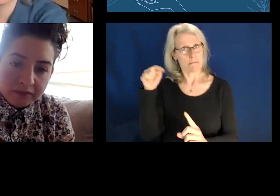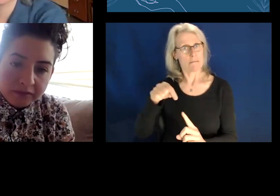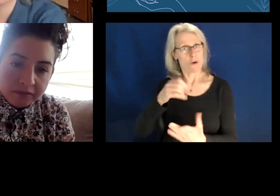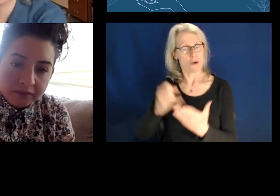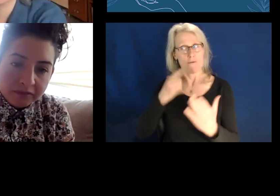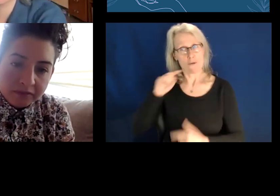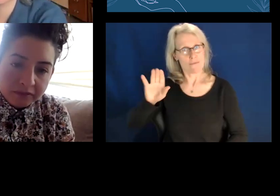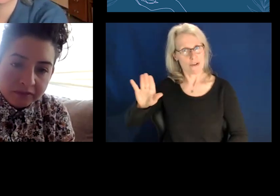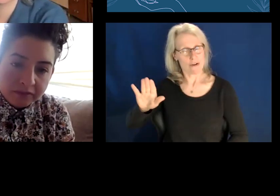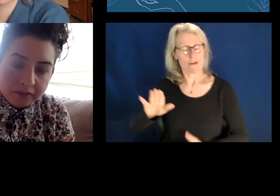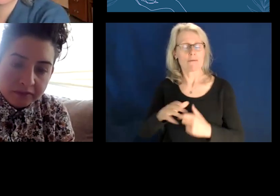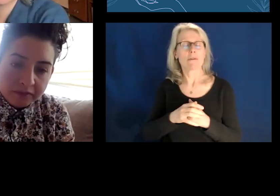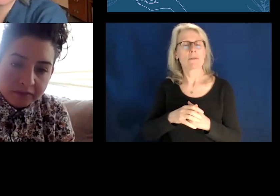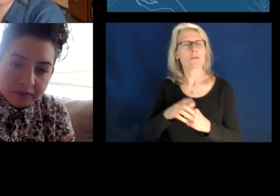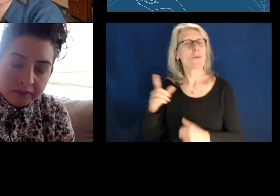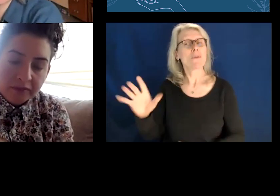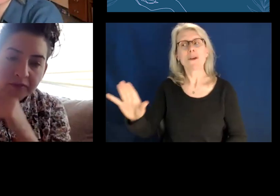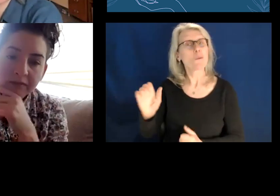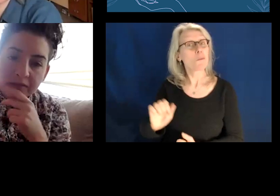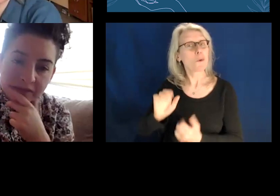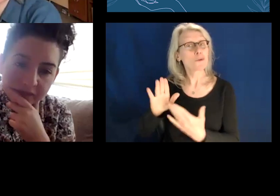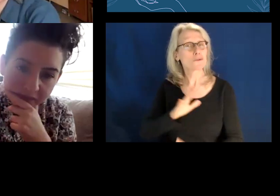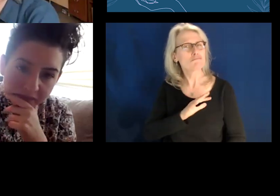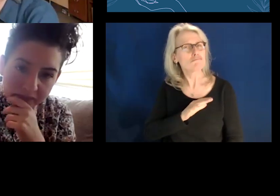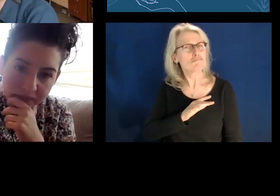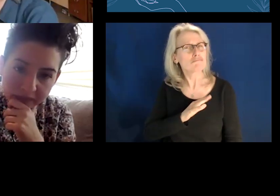Because of the way I was approached,